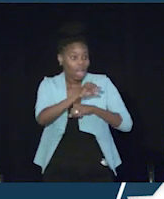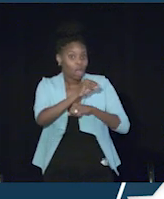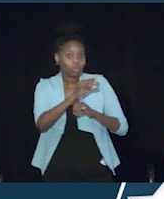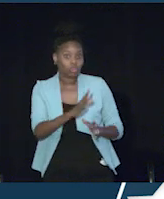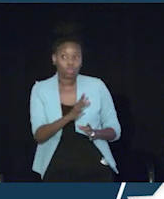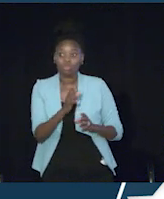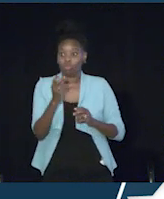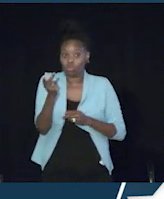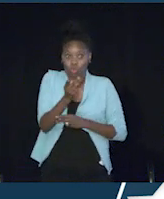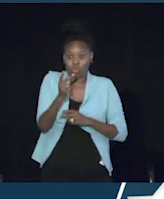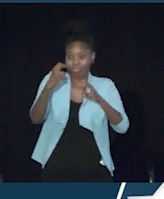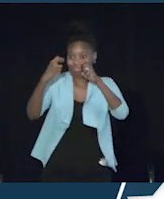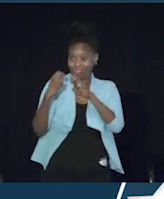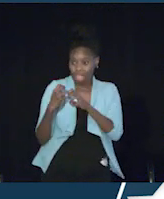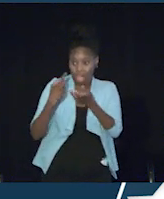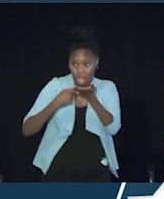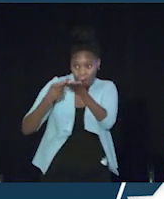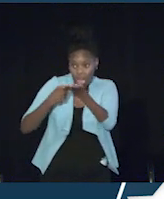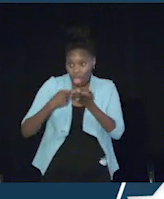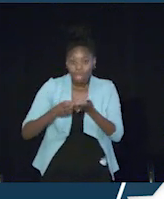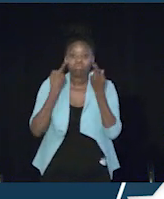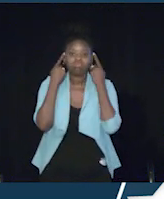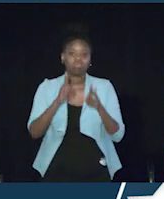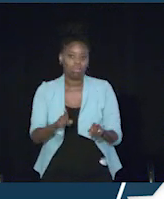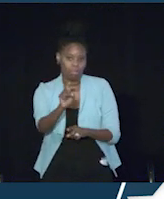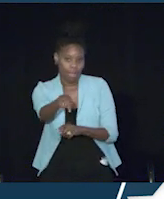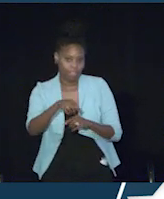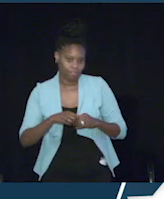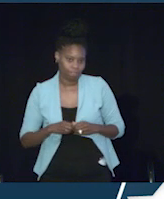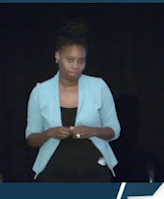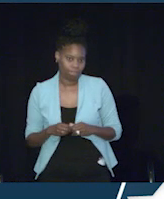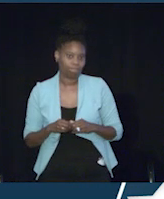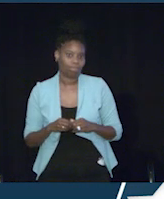go a little further on the next slide on employment services.